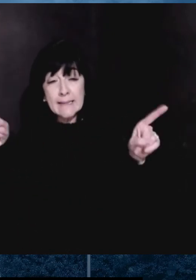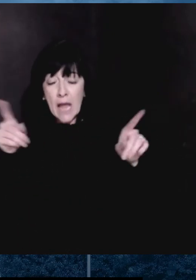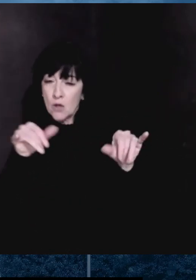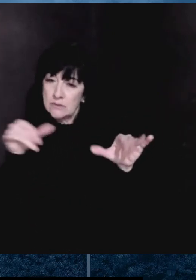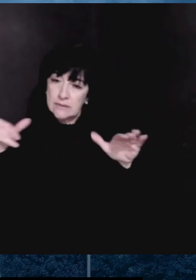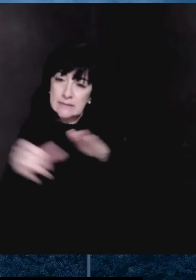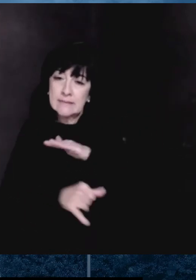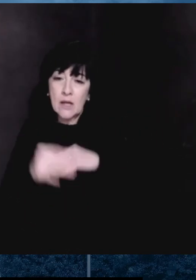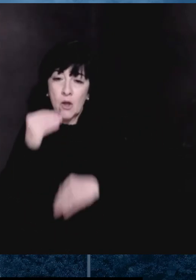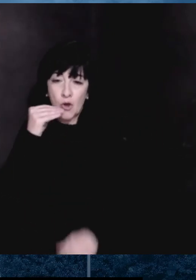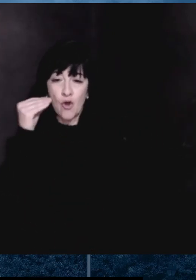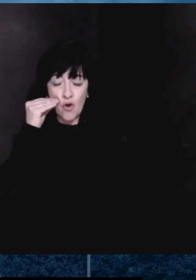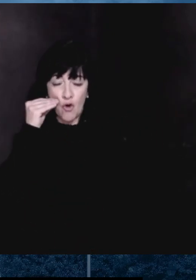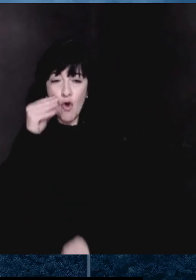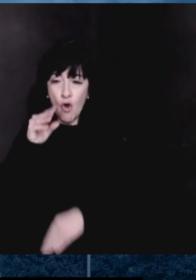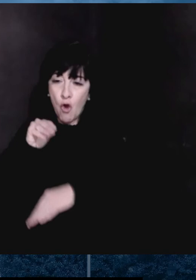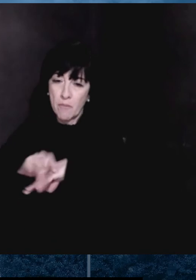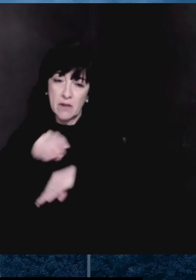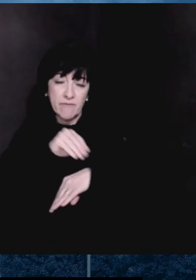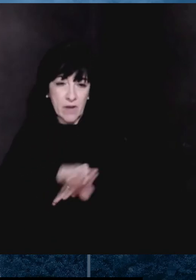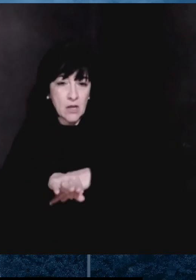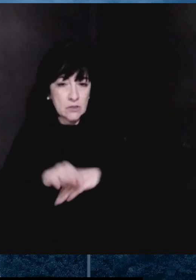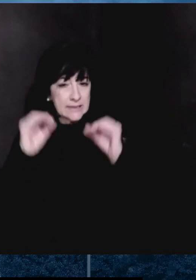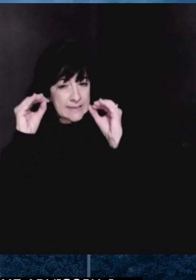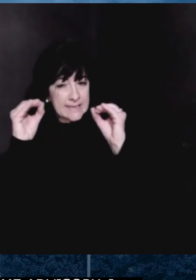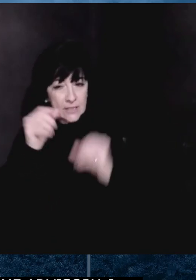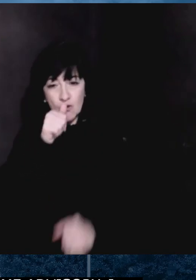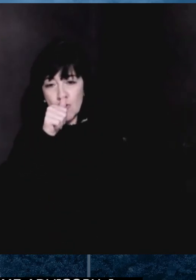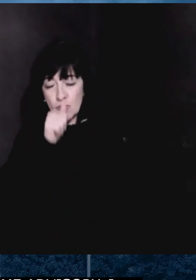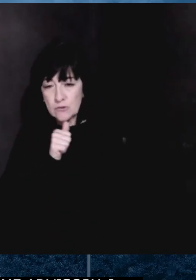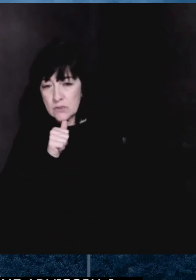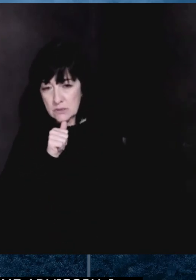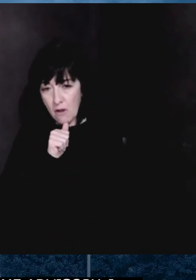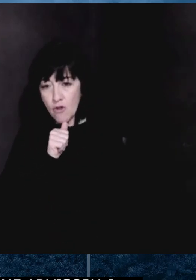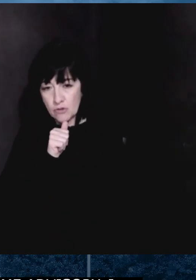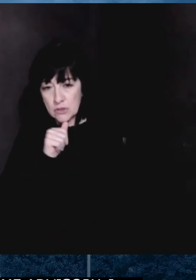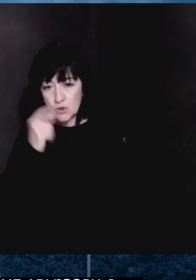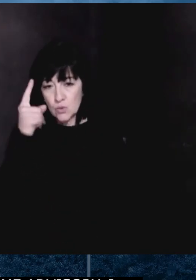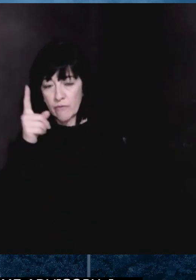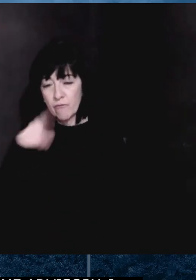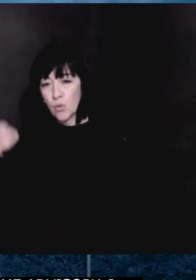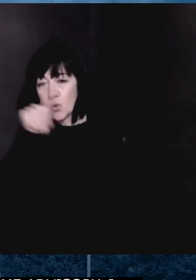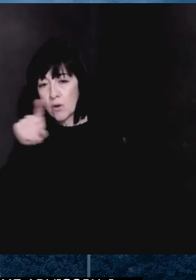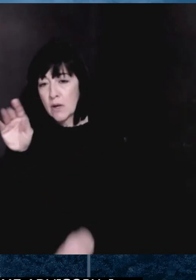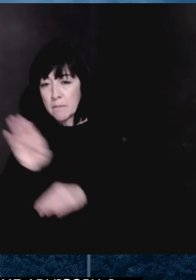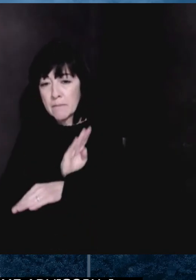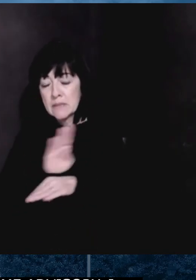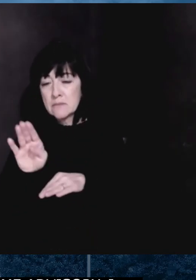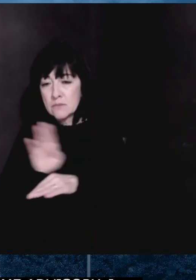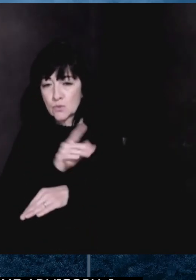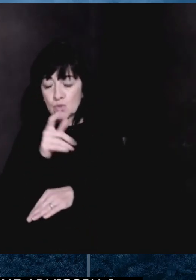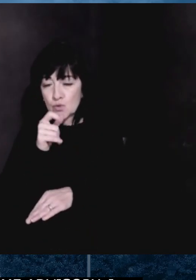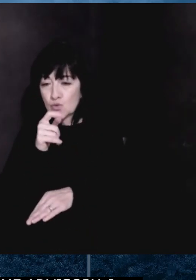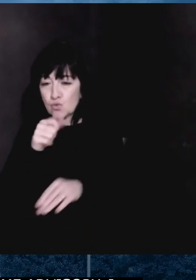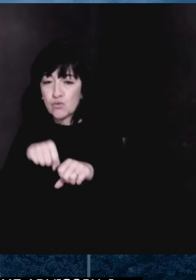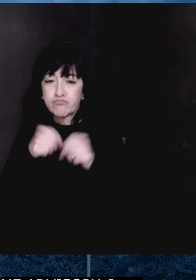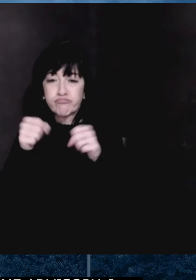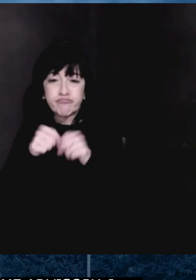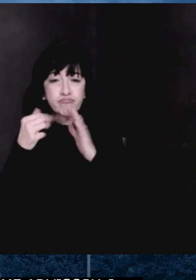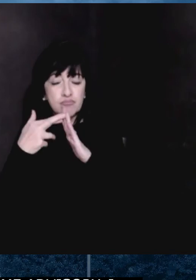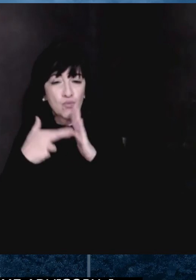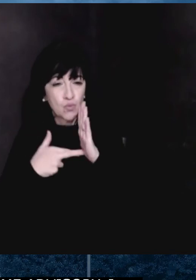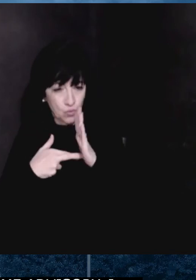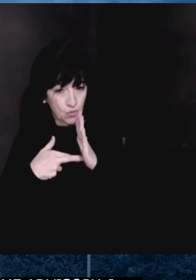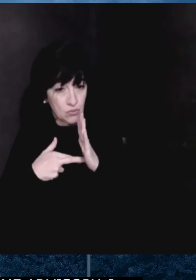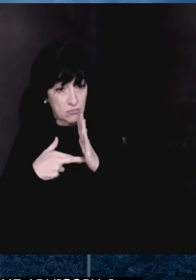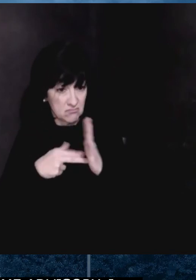announced a zero tolerance enforcement policy for businesses. How has that worked so far?